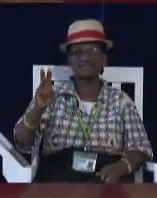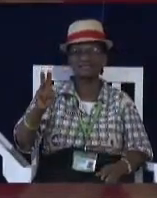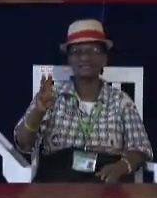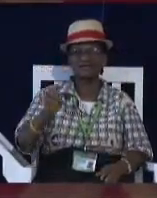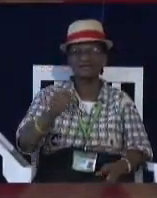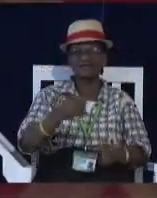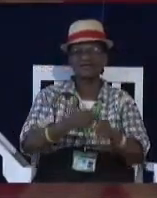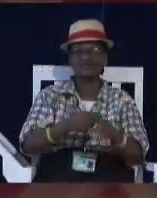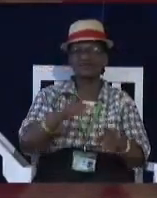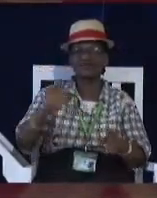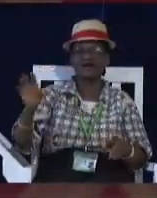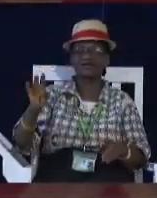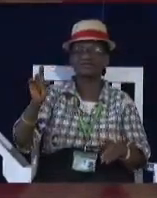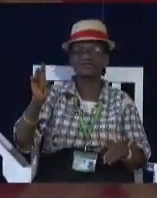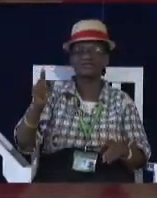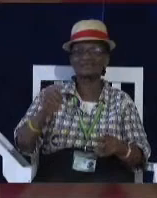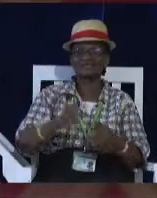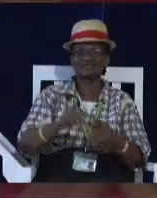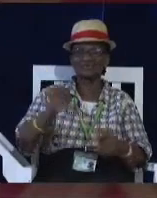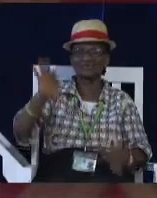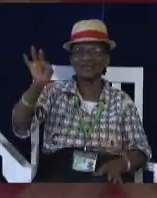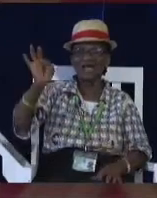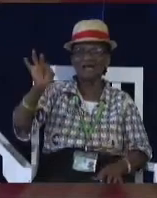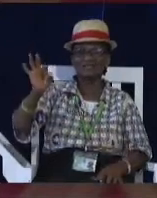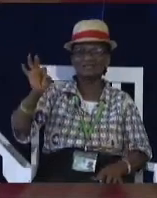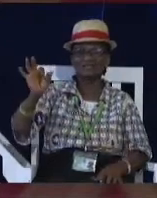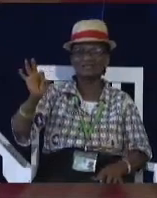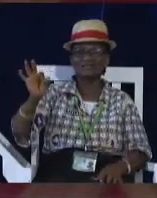from verse 17 to 19.